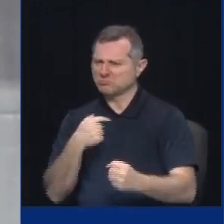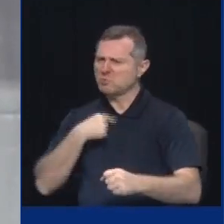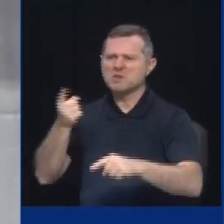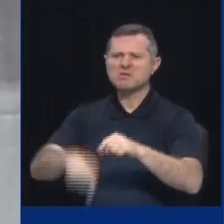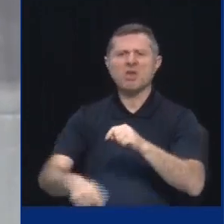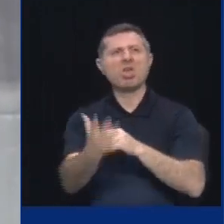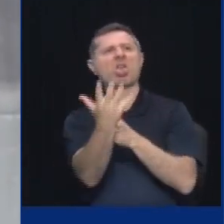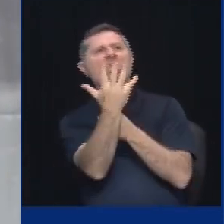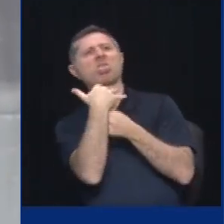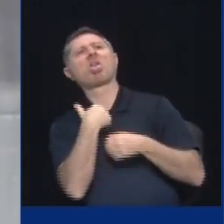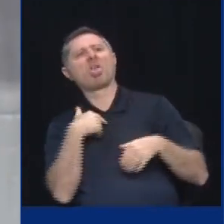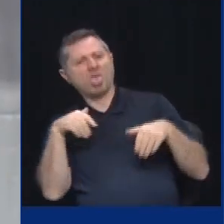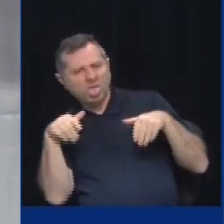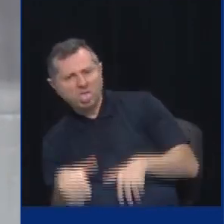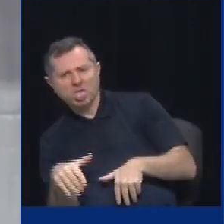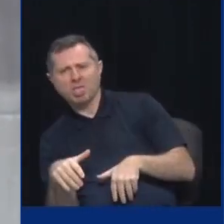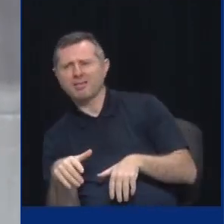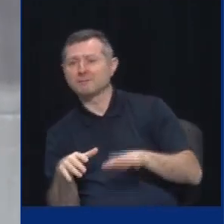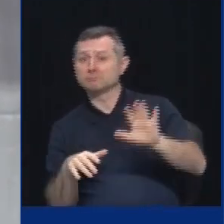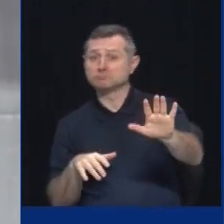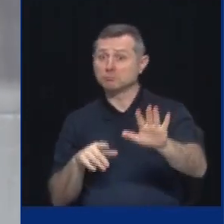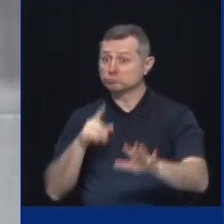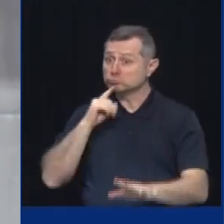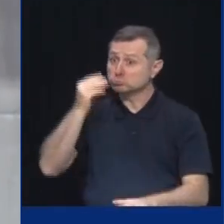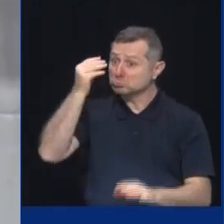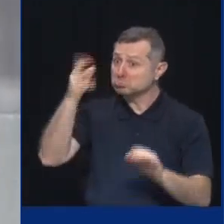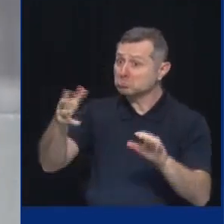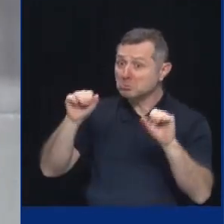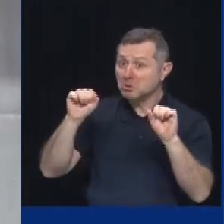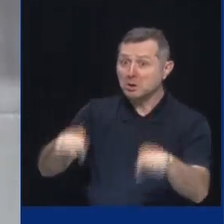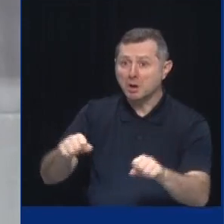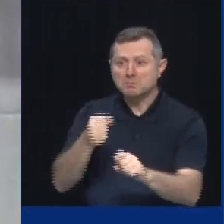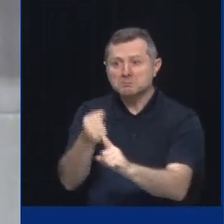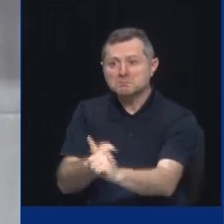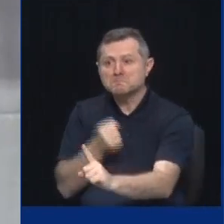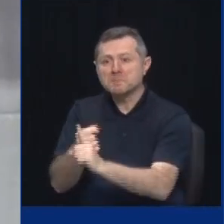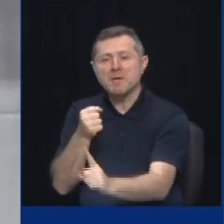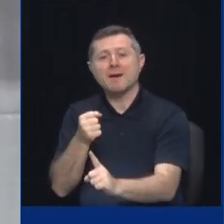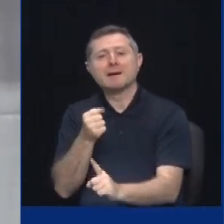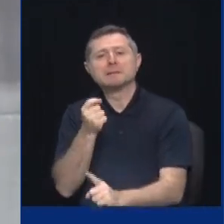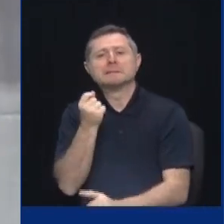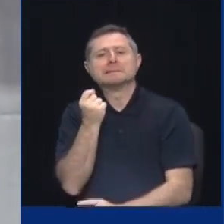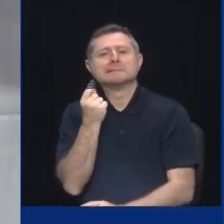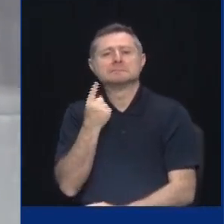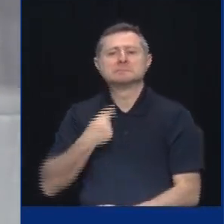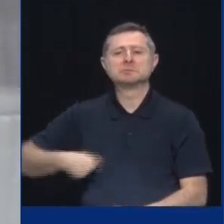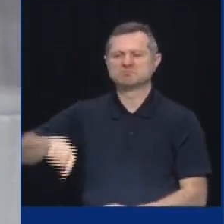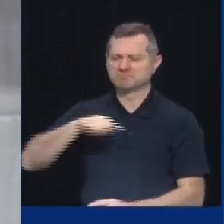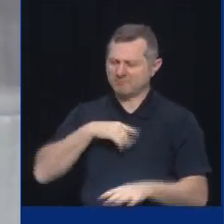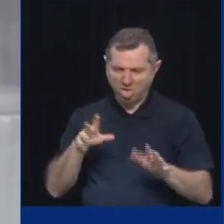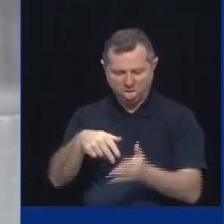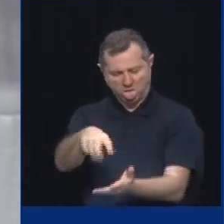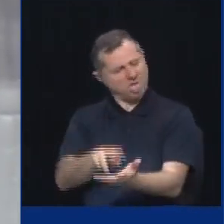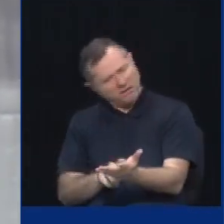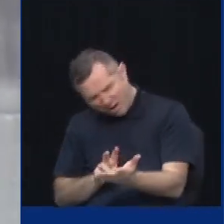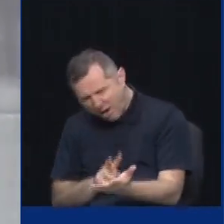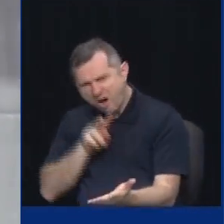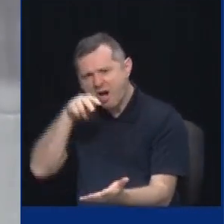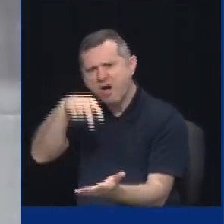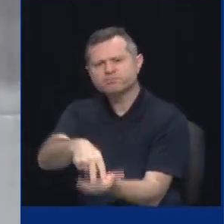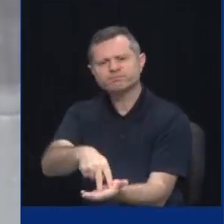down. Yes, you can knock us down. But we're going to get back up, and we're going to get back up together.